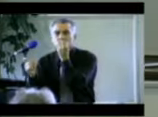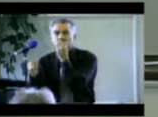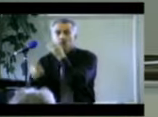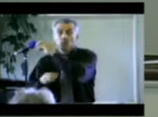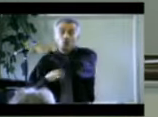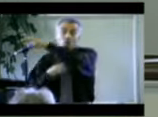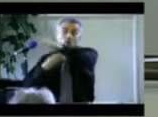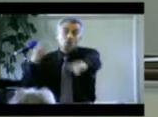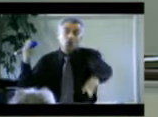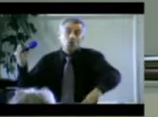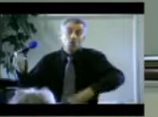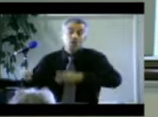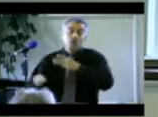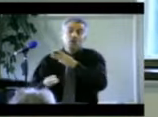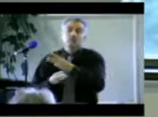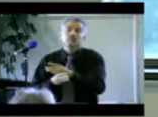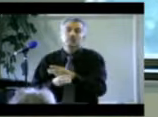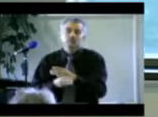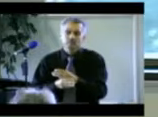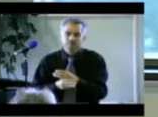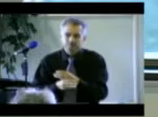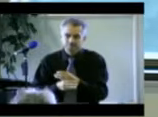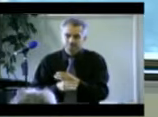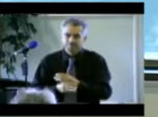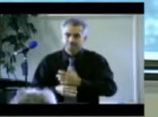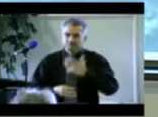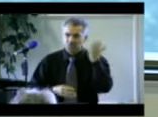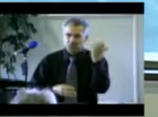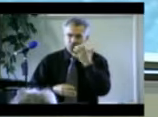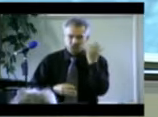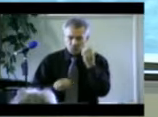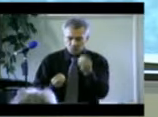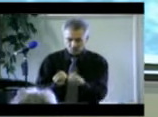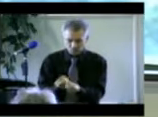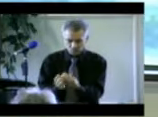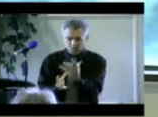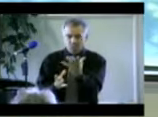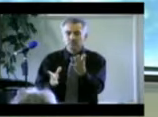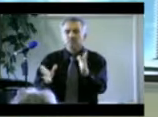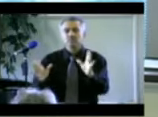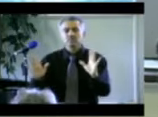In fact, it's so productive that